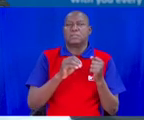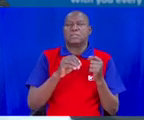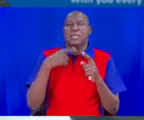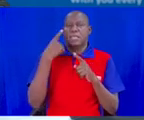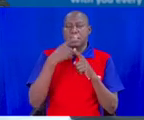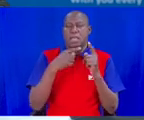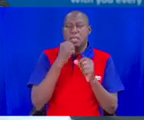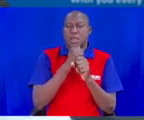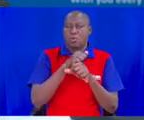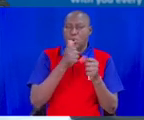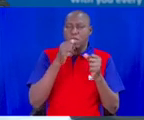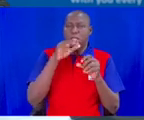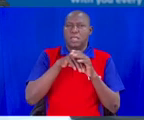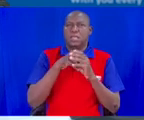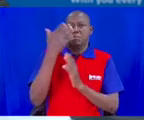presentation.